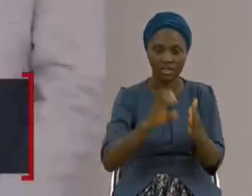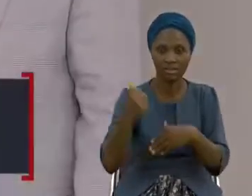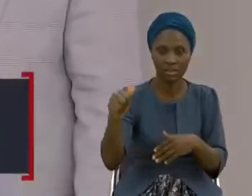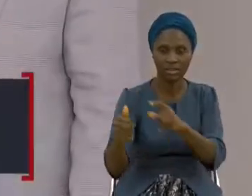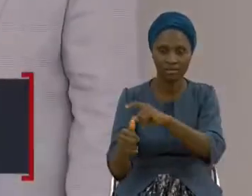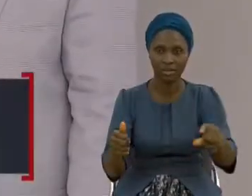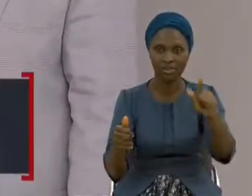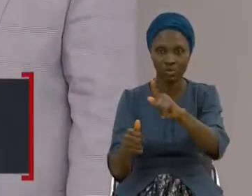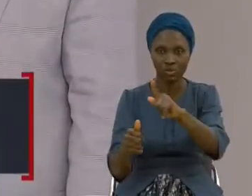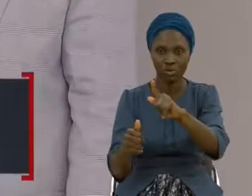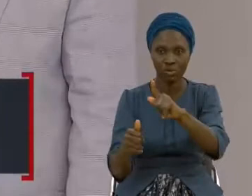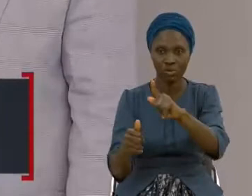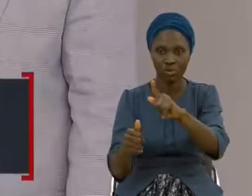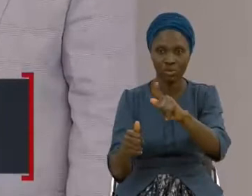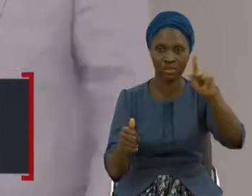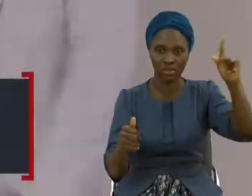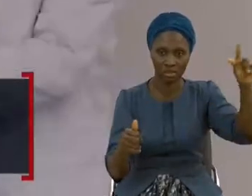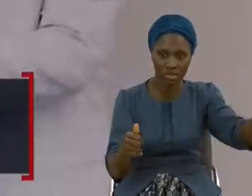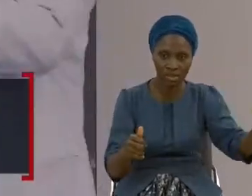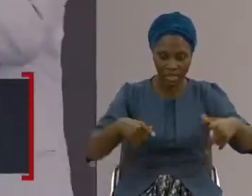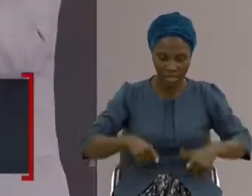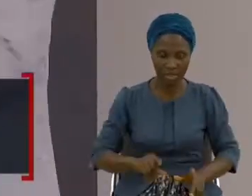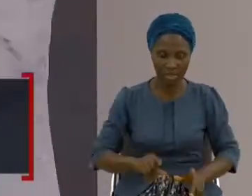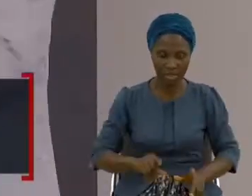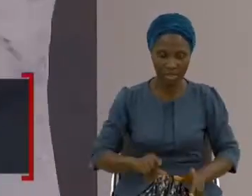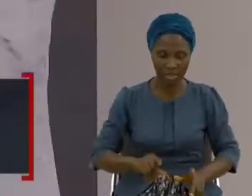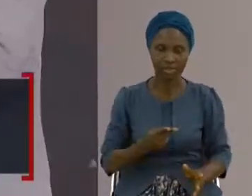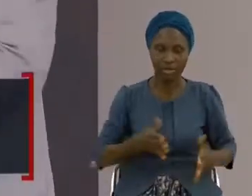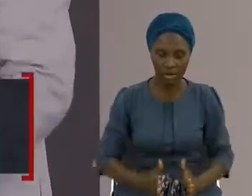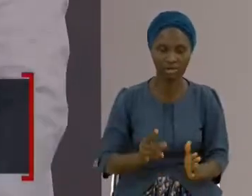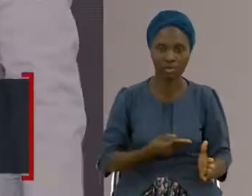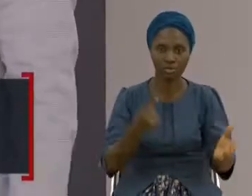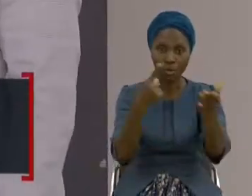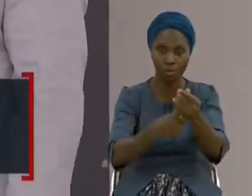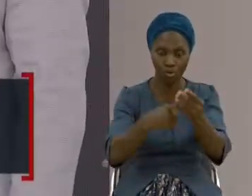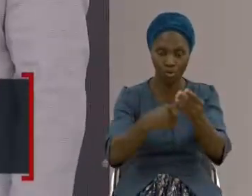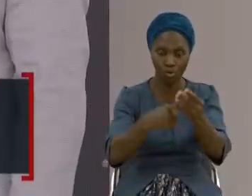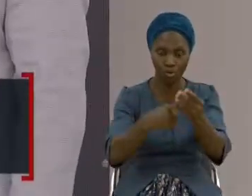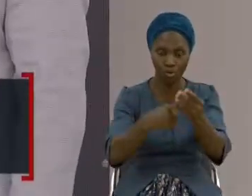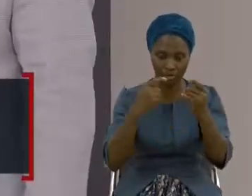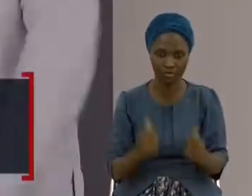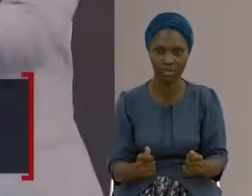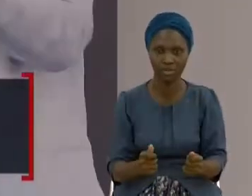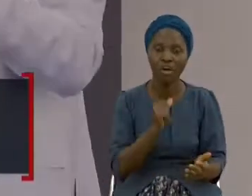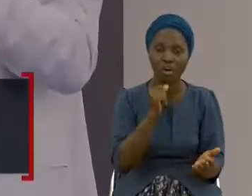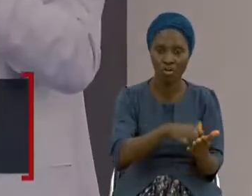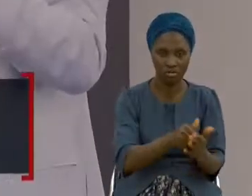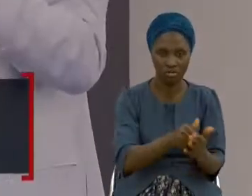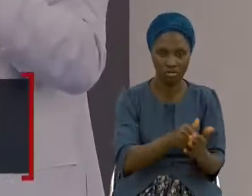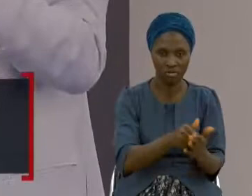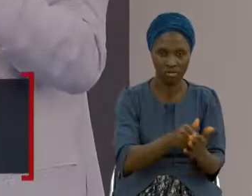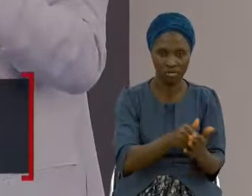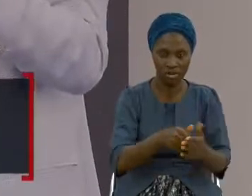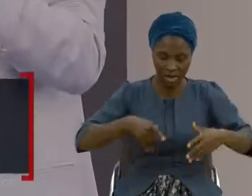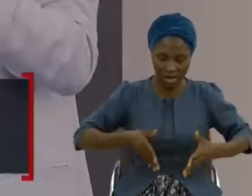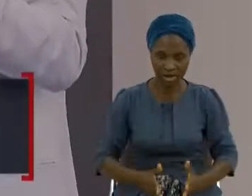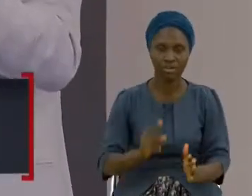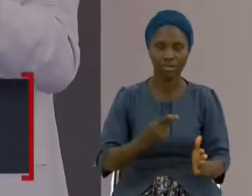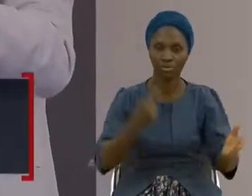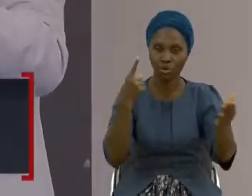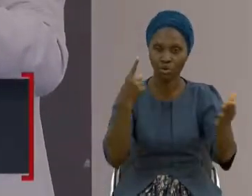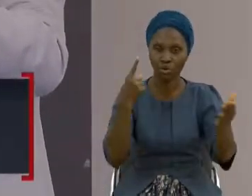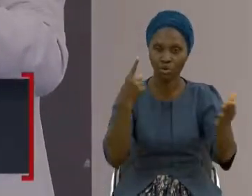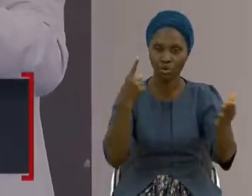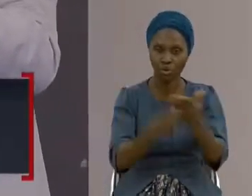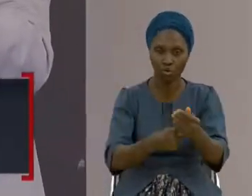fast on relenting let us so fast never giving up let us hold fast